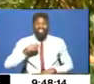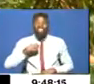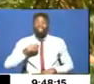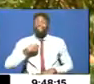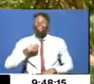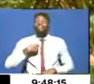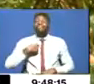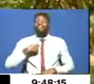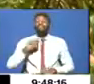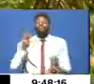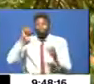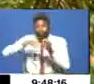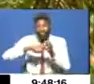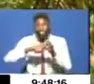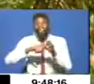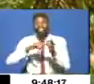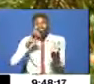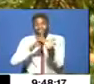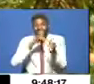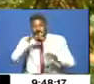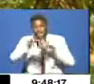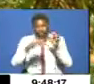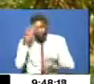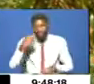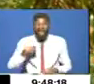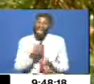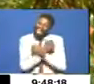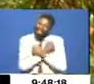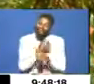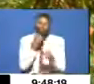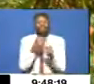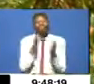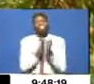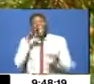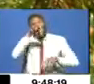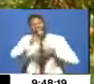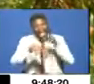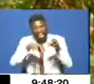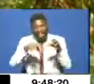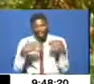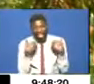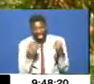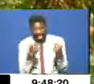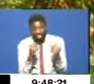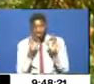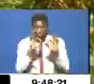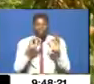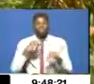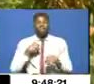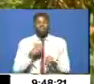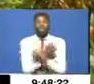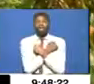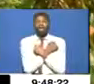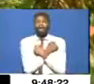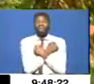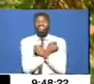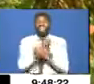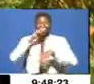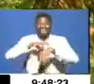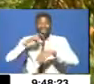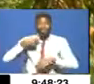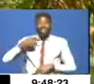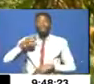medicine because I loved working with animals. Oh. I like healing animals. Now, being a provincial veterinary